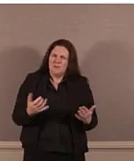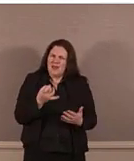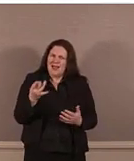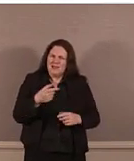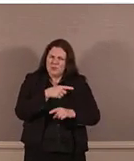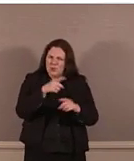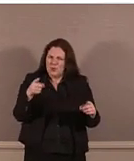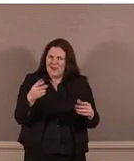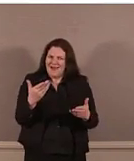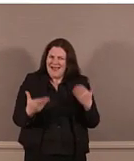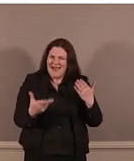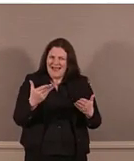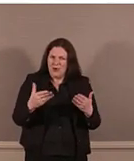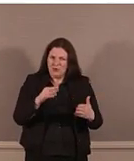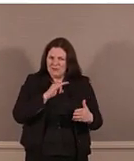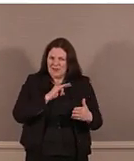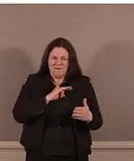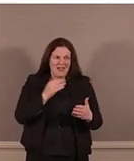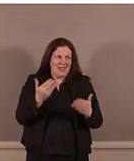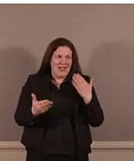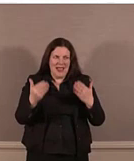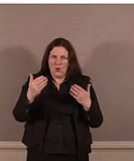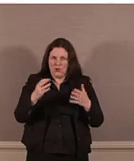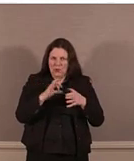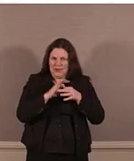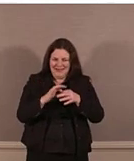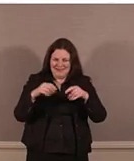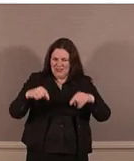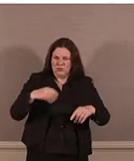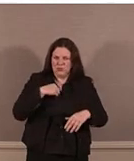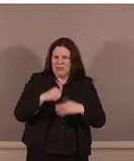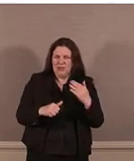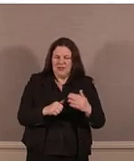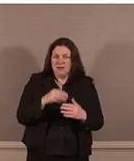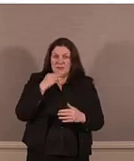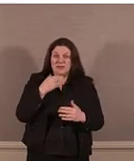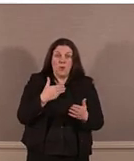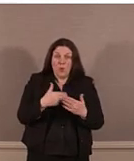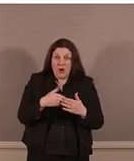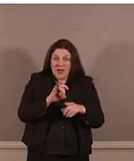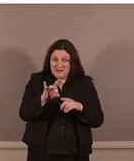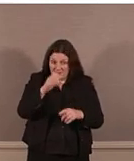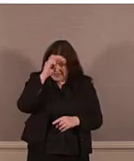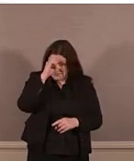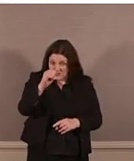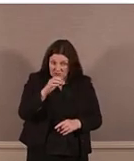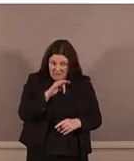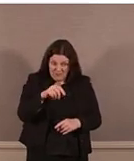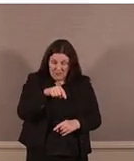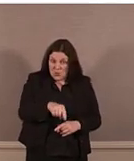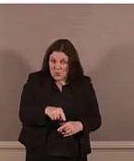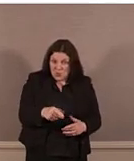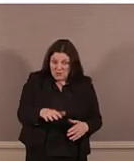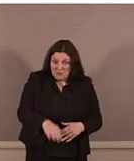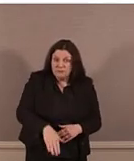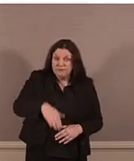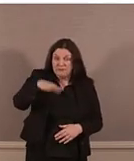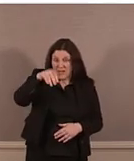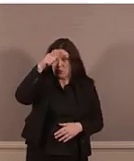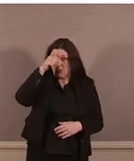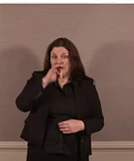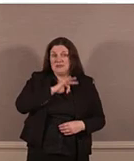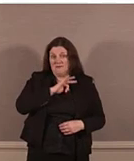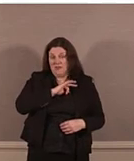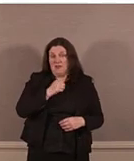what about yourself? How did you get here? How are you linked in here today? Was it what expectations were placed on you? And I know myself